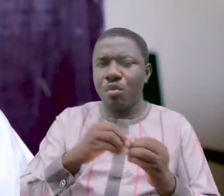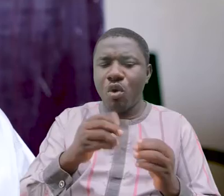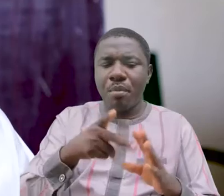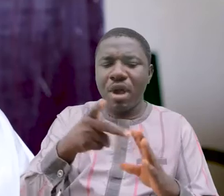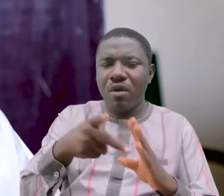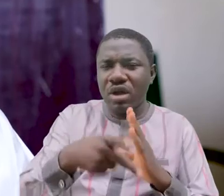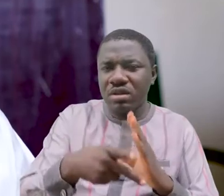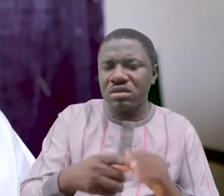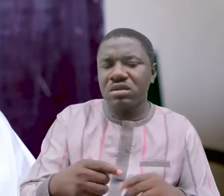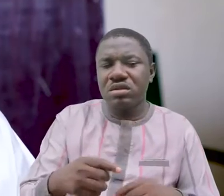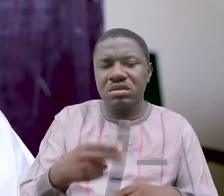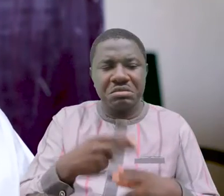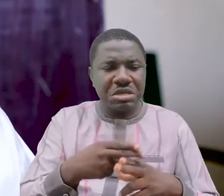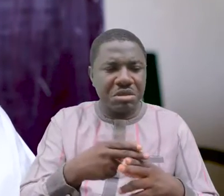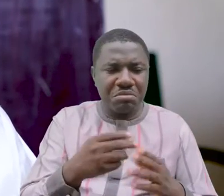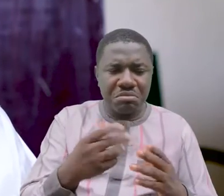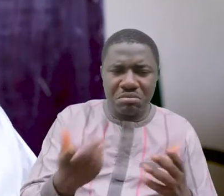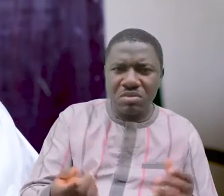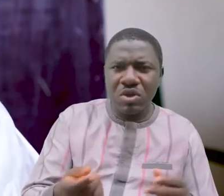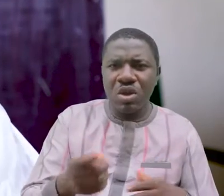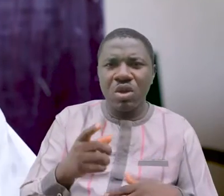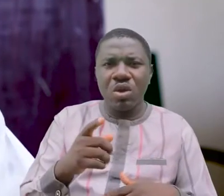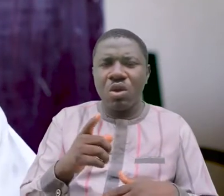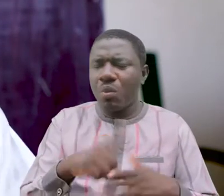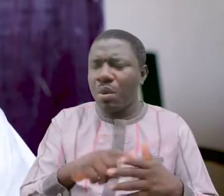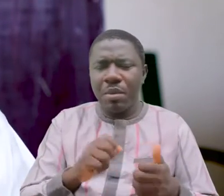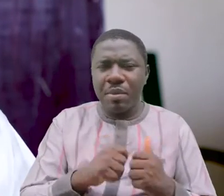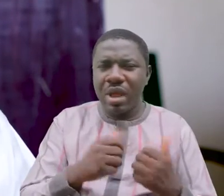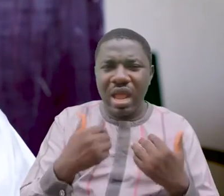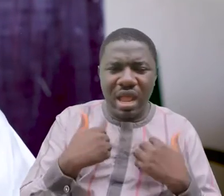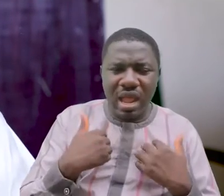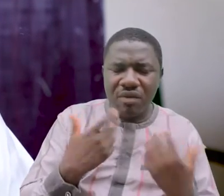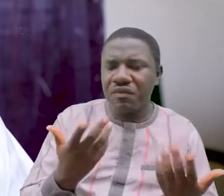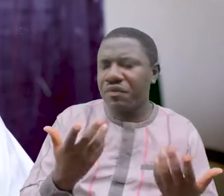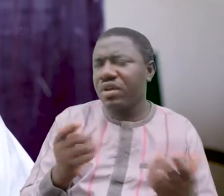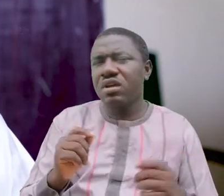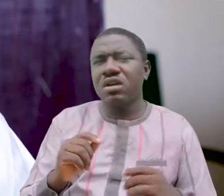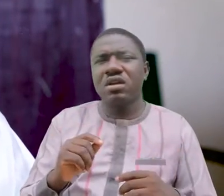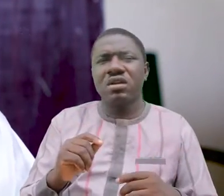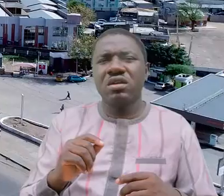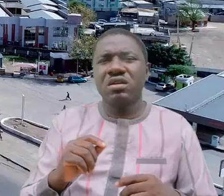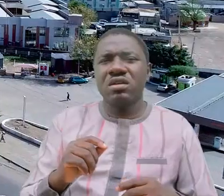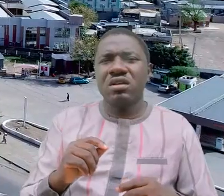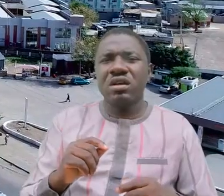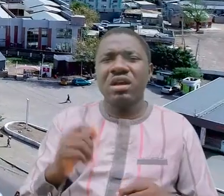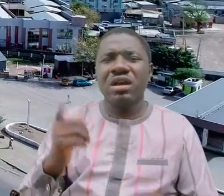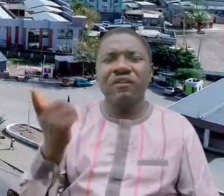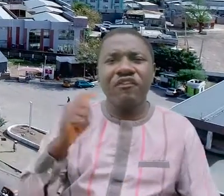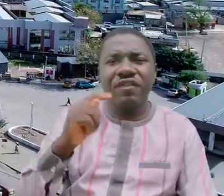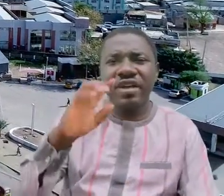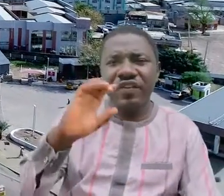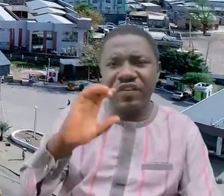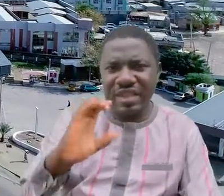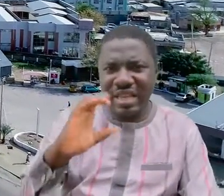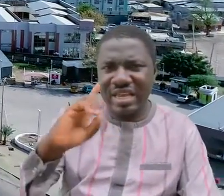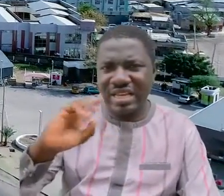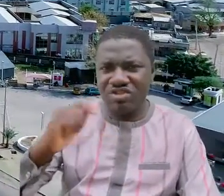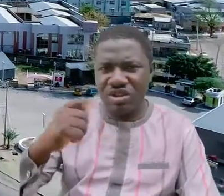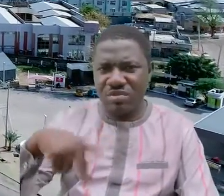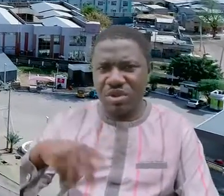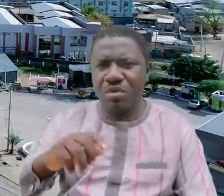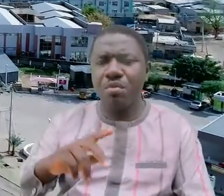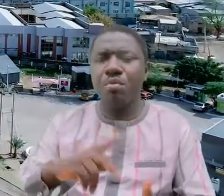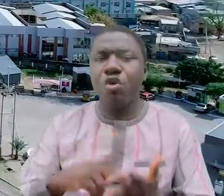his name and what have you, the kind of problem he has and all what have you. The CDGP program in